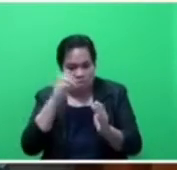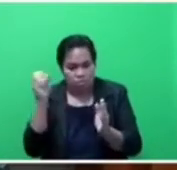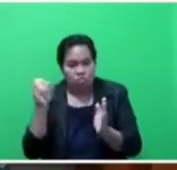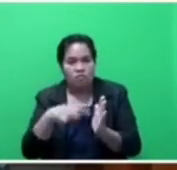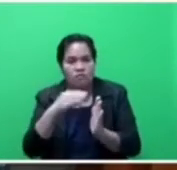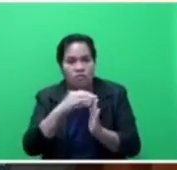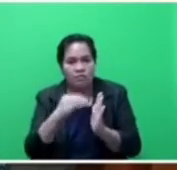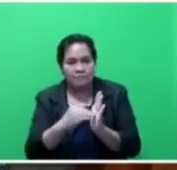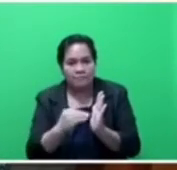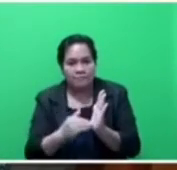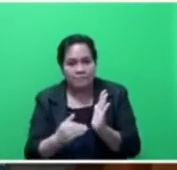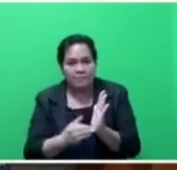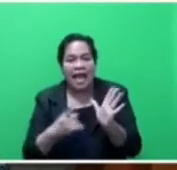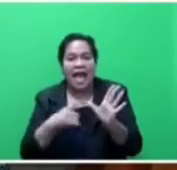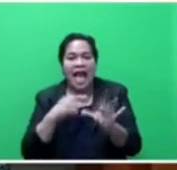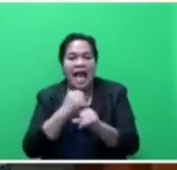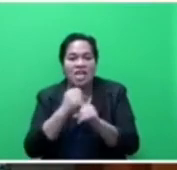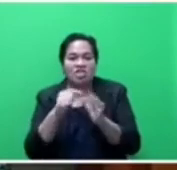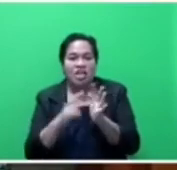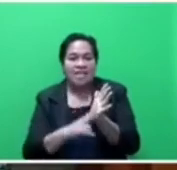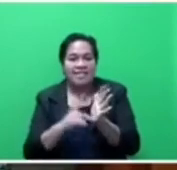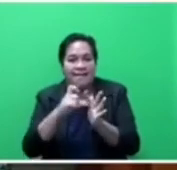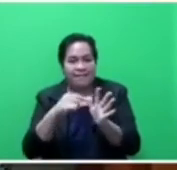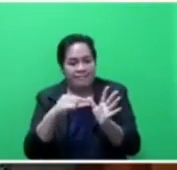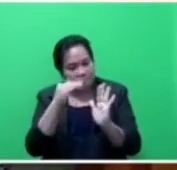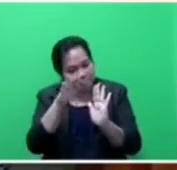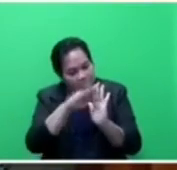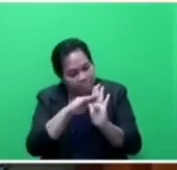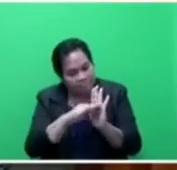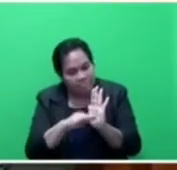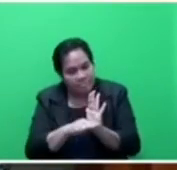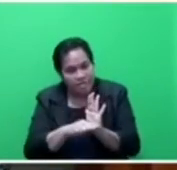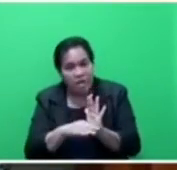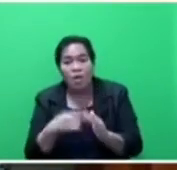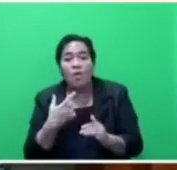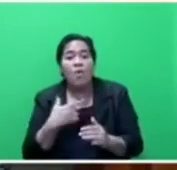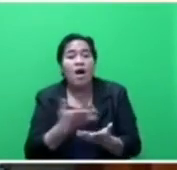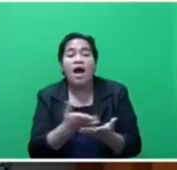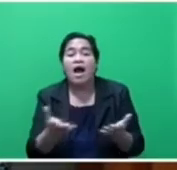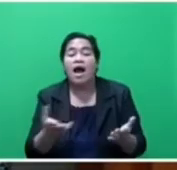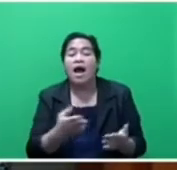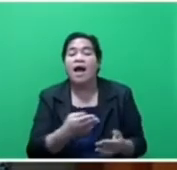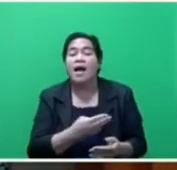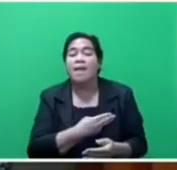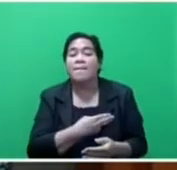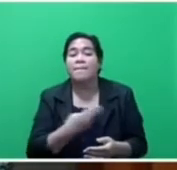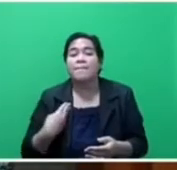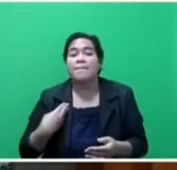order paper, whereby ministers responsible... Point of order, Honourable Speaker.